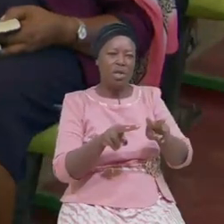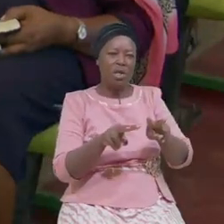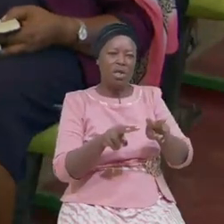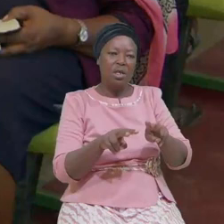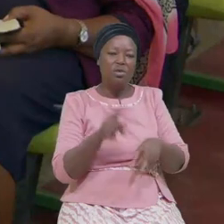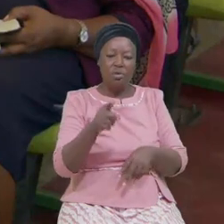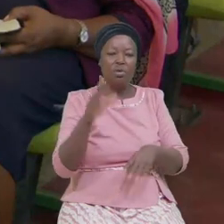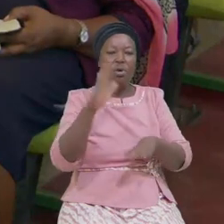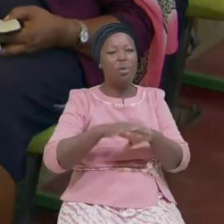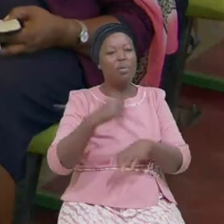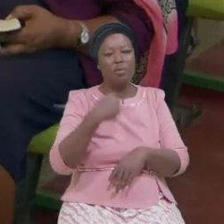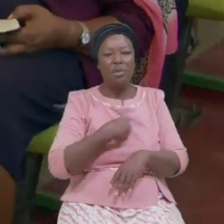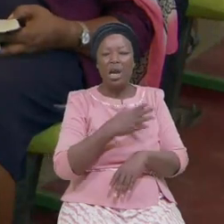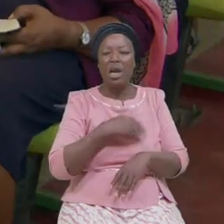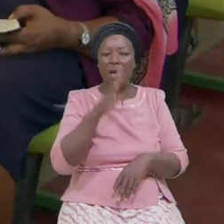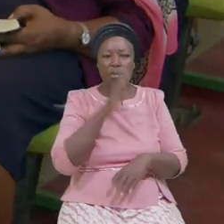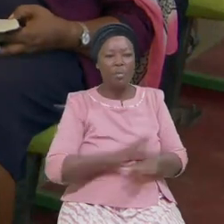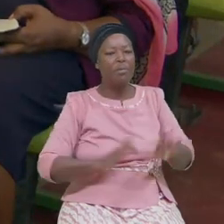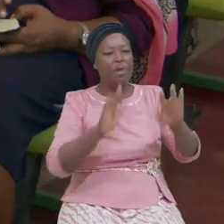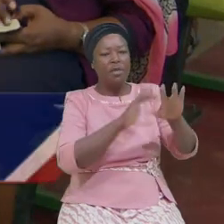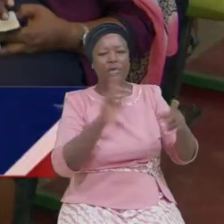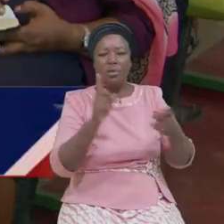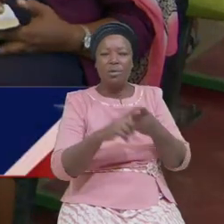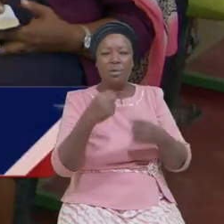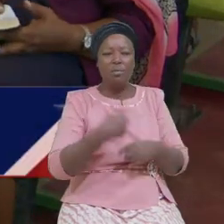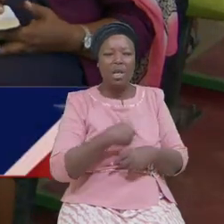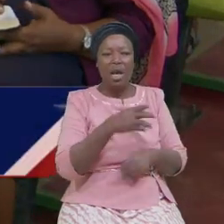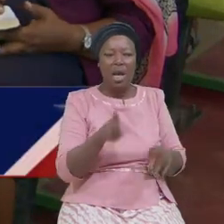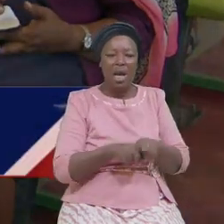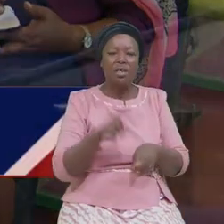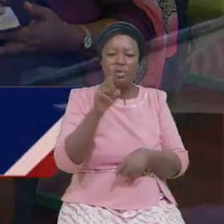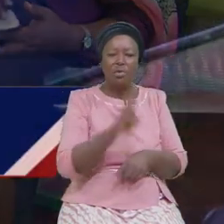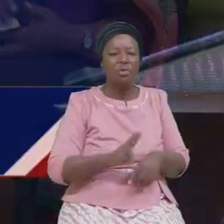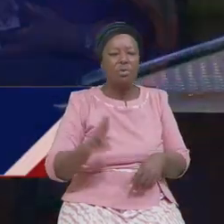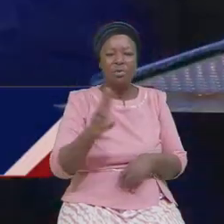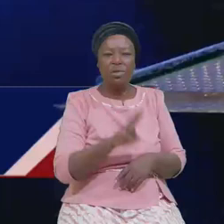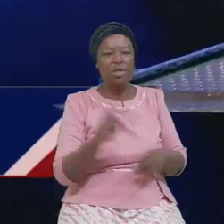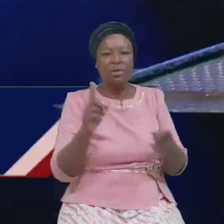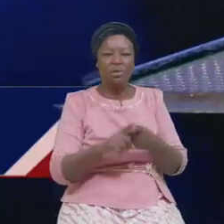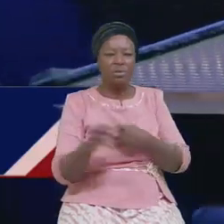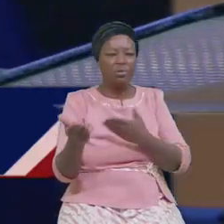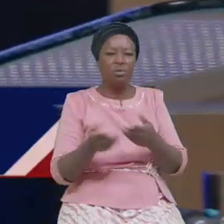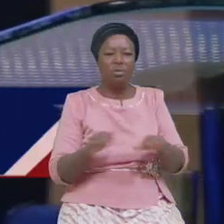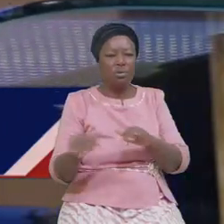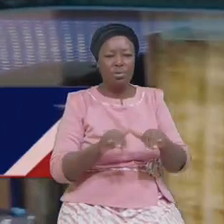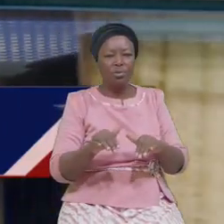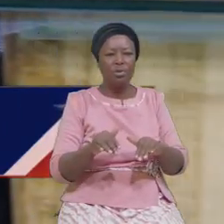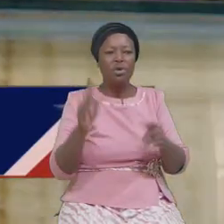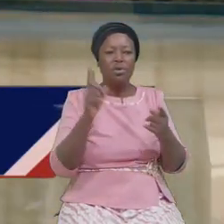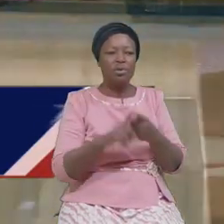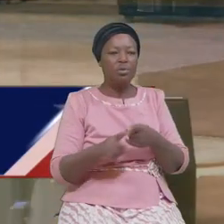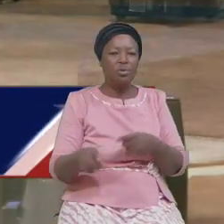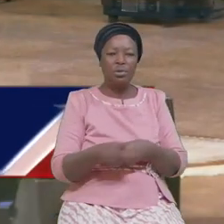and be merciful unto me, as thou usest to due unto